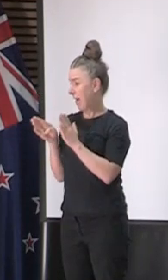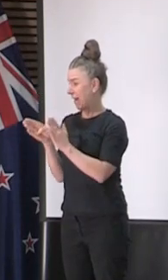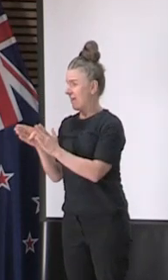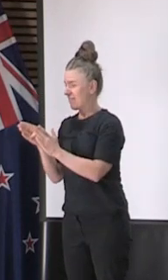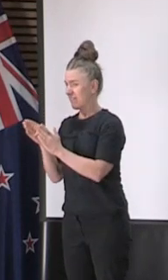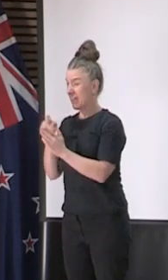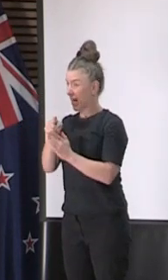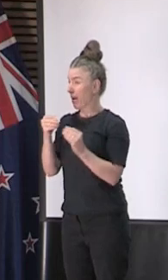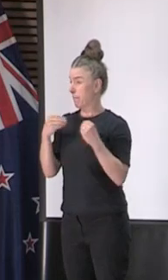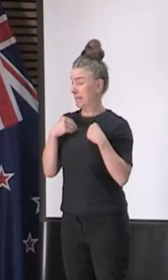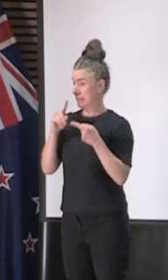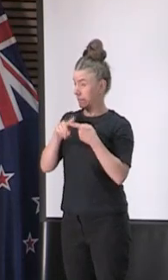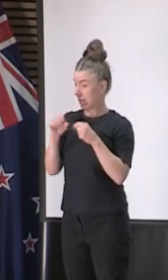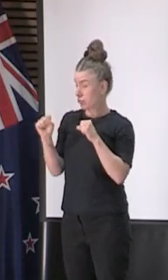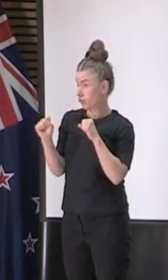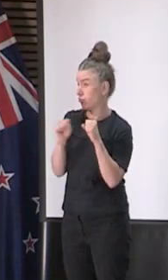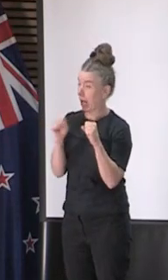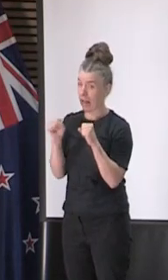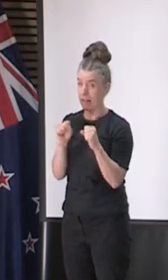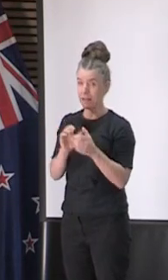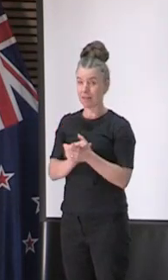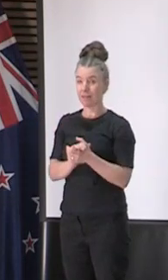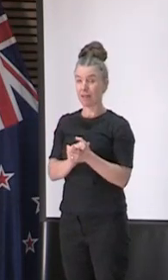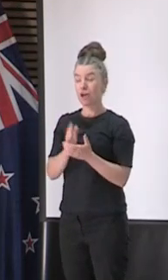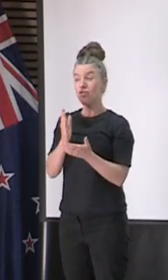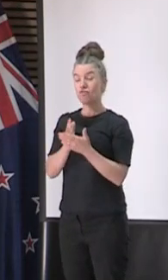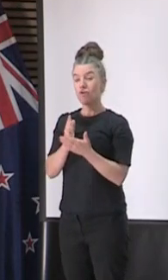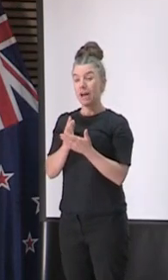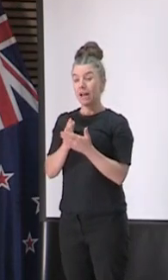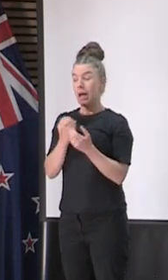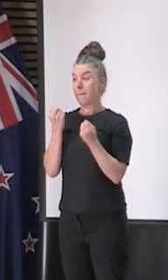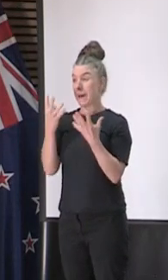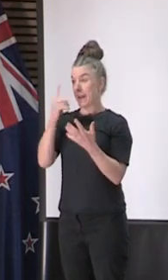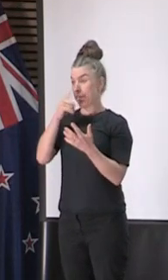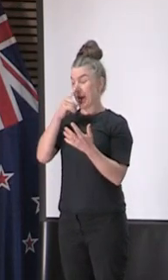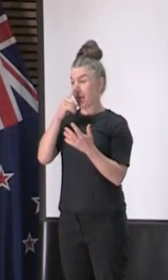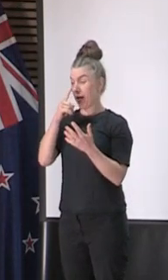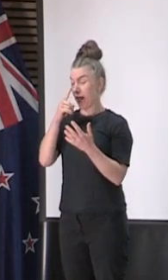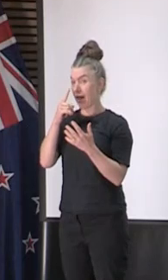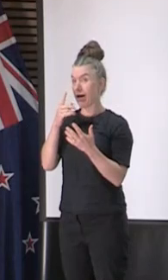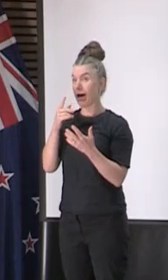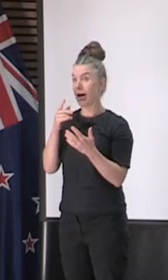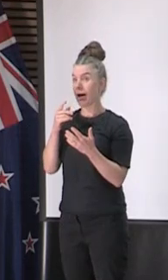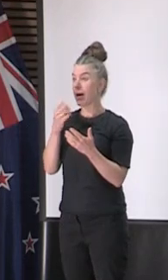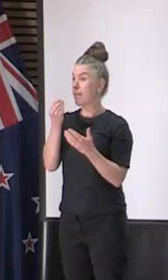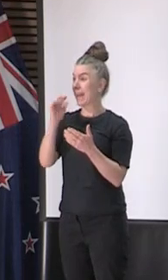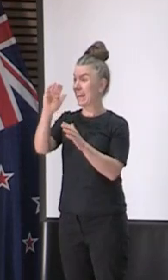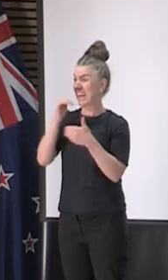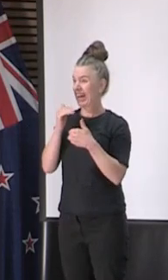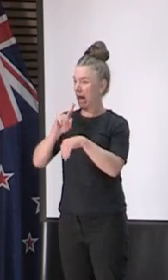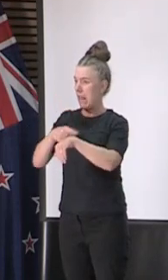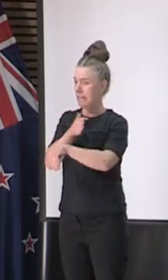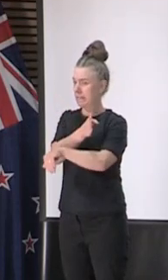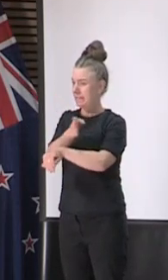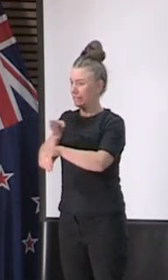who took it at the very, very beginning. We actually had a large number who took it much later in that 12-week period, and so we're